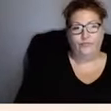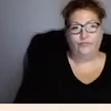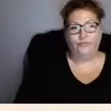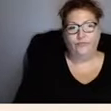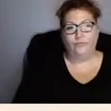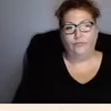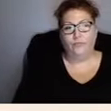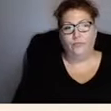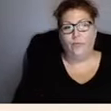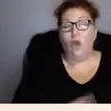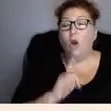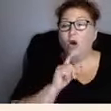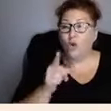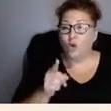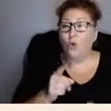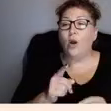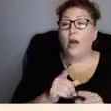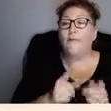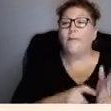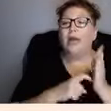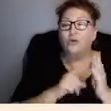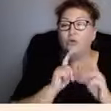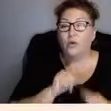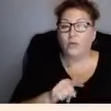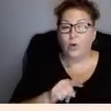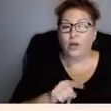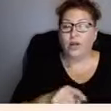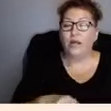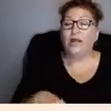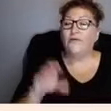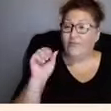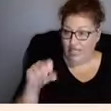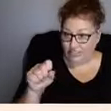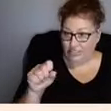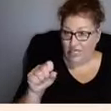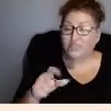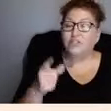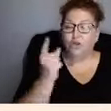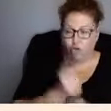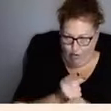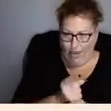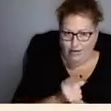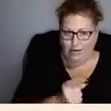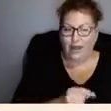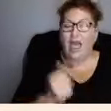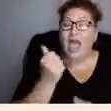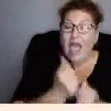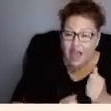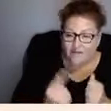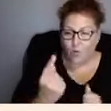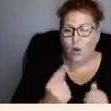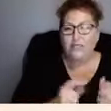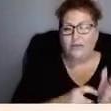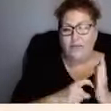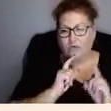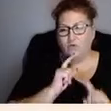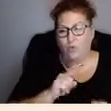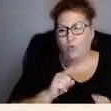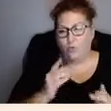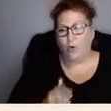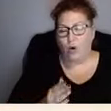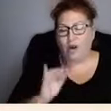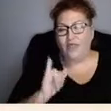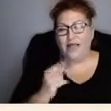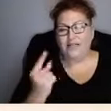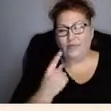Are you a mandatory reporter? If you answered yes, you're correct. Everyone is a mandatory reporter, and that's something we need to